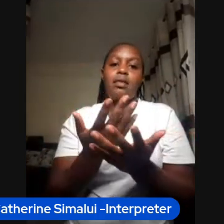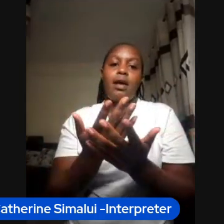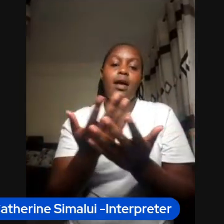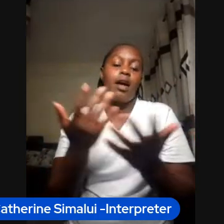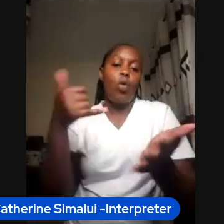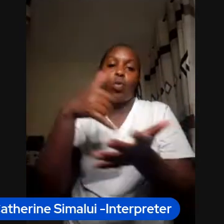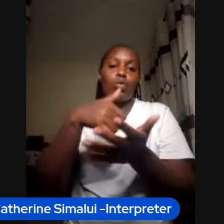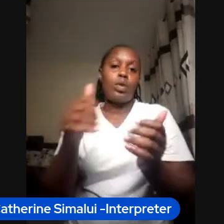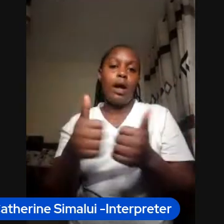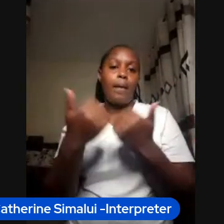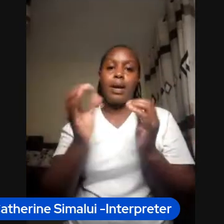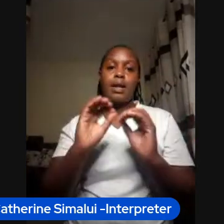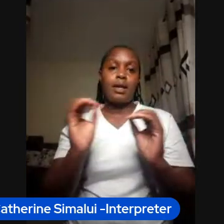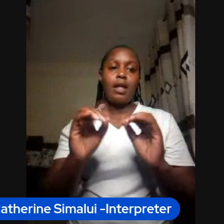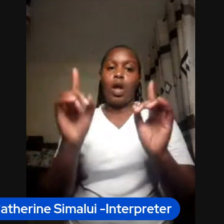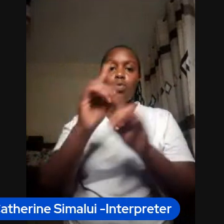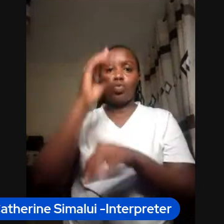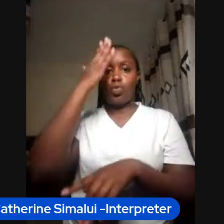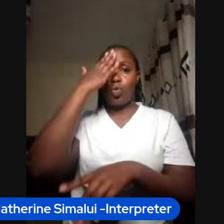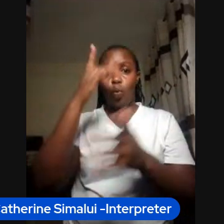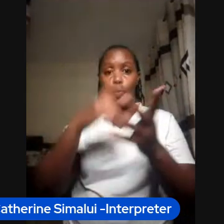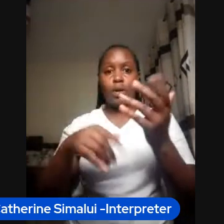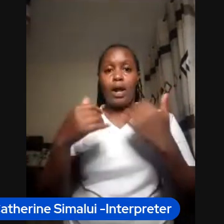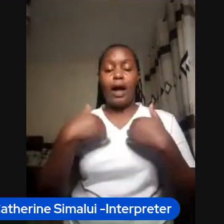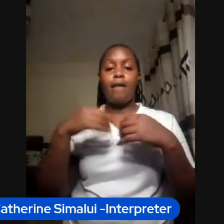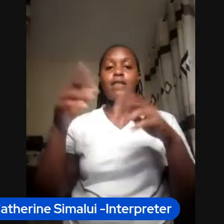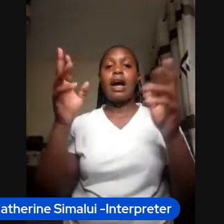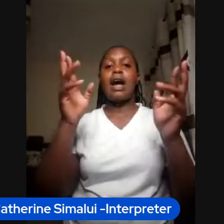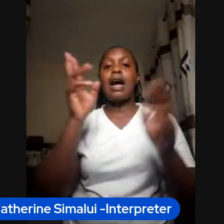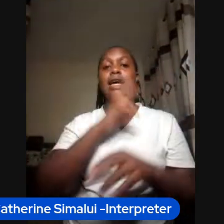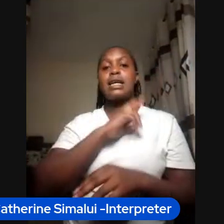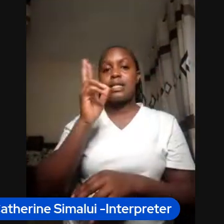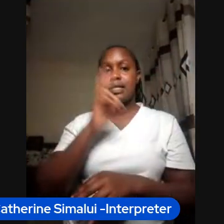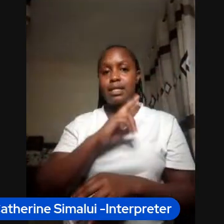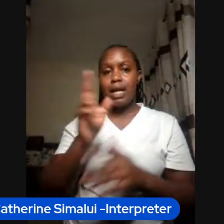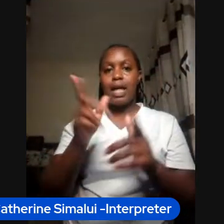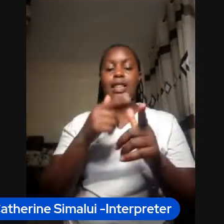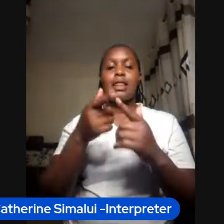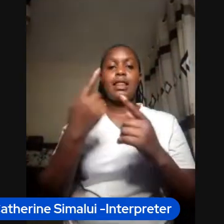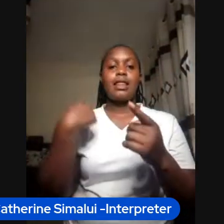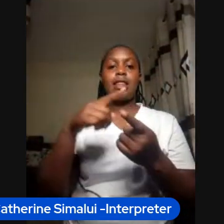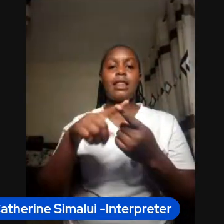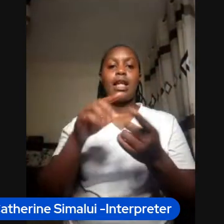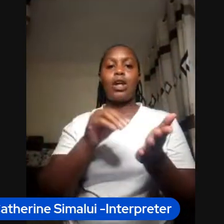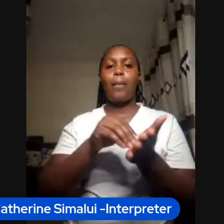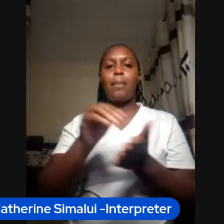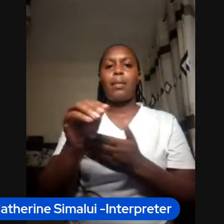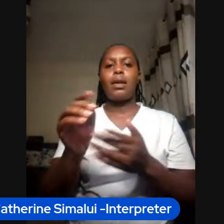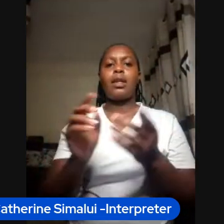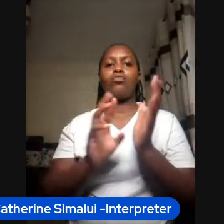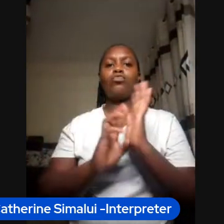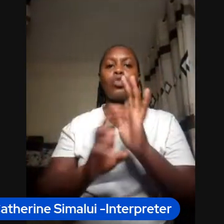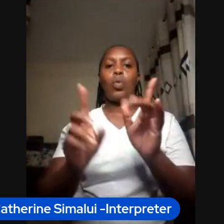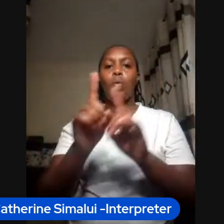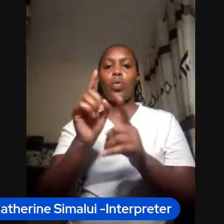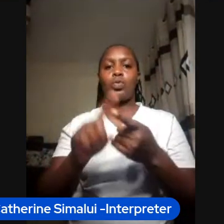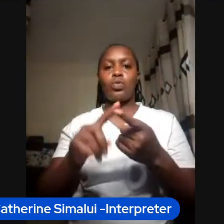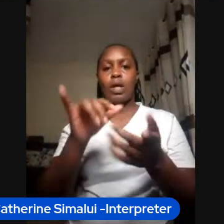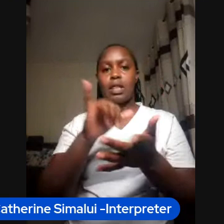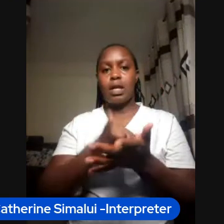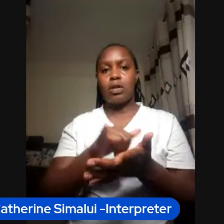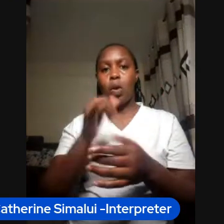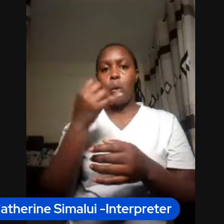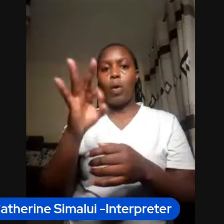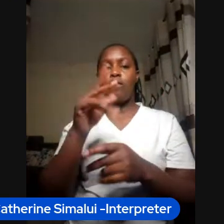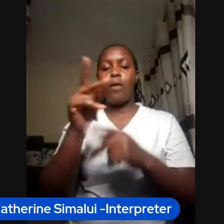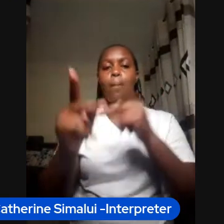risk, I'm talking representation creates an illusion of progress without